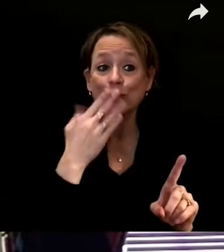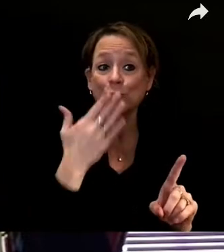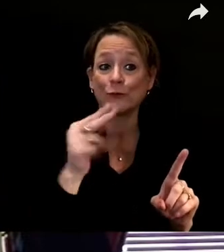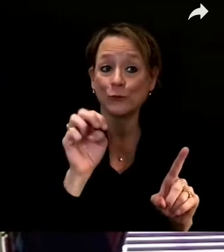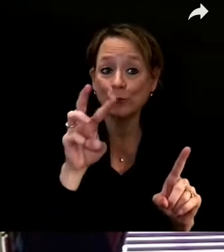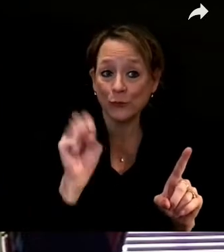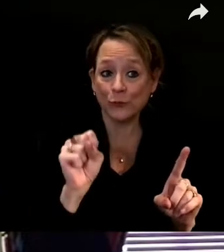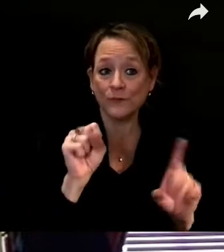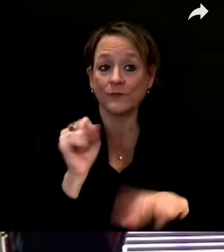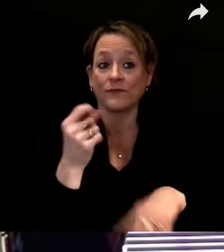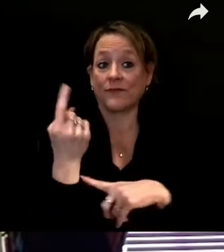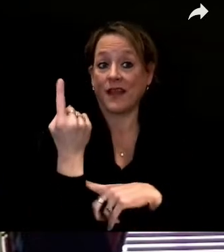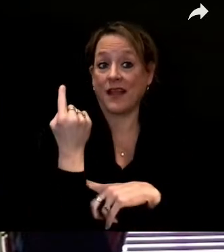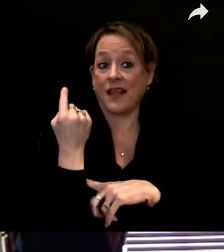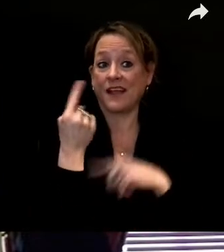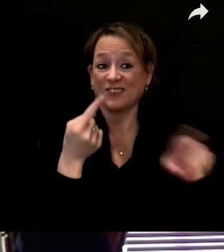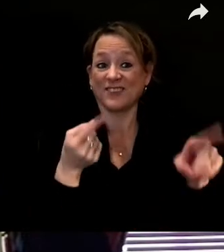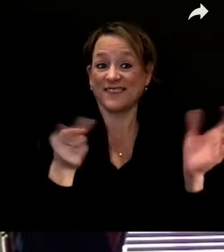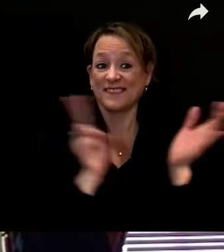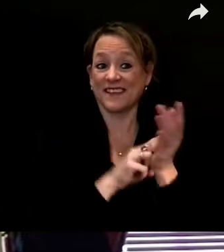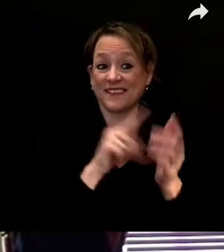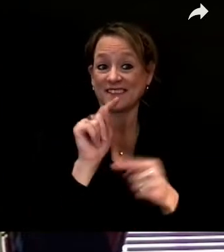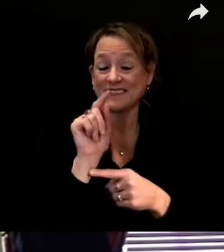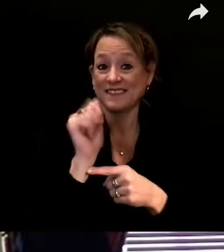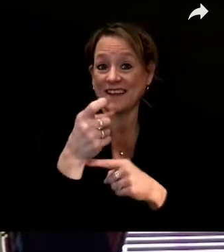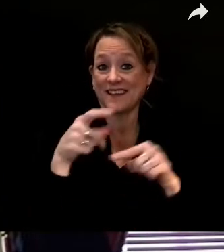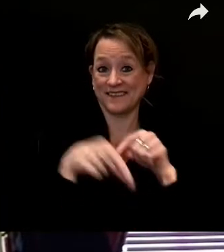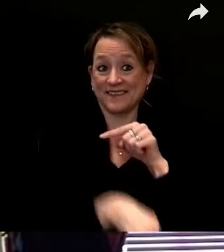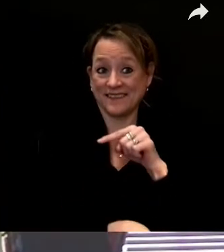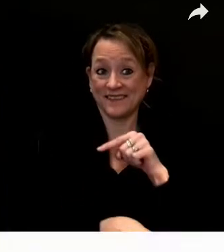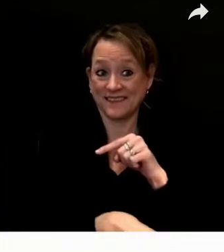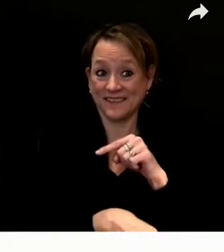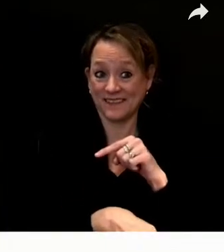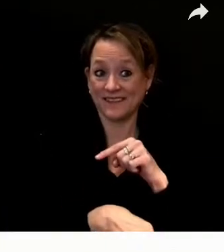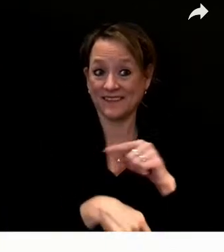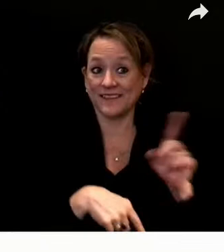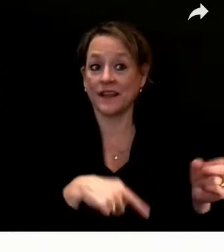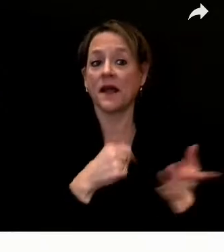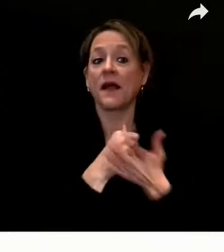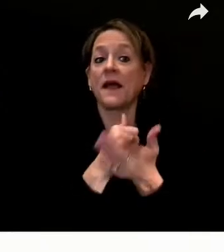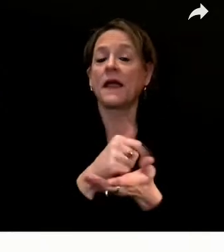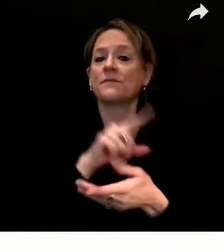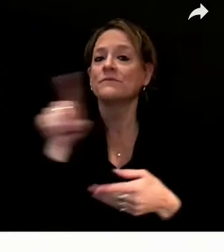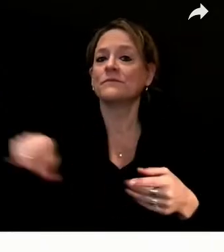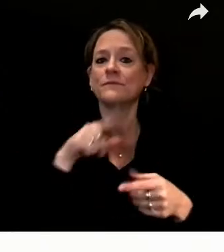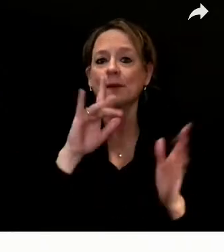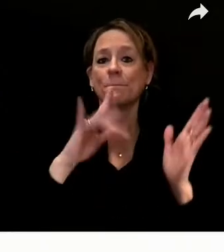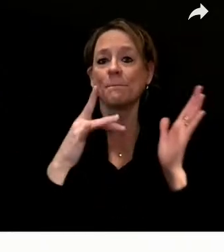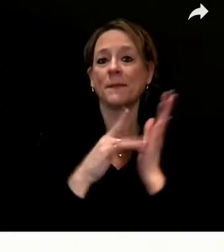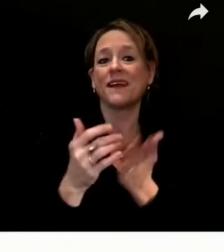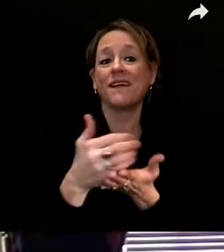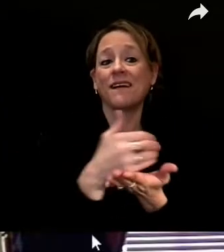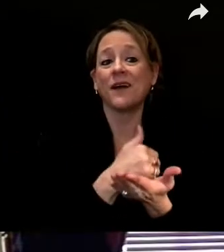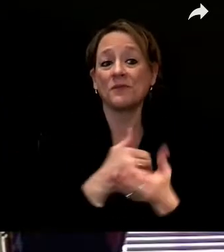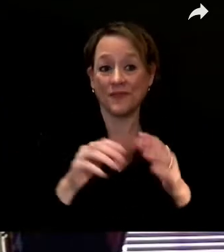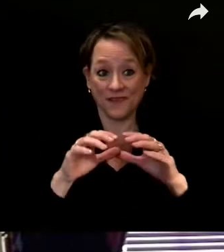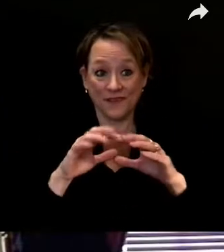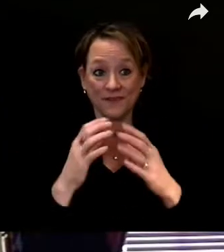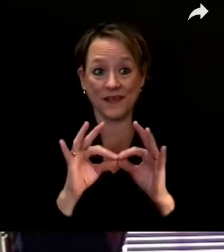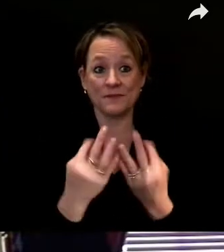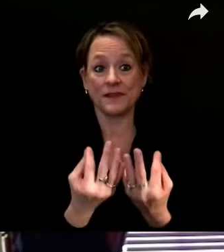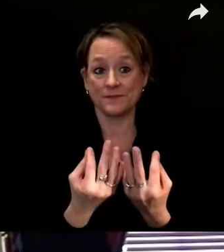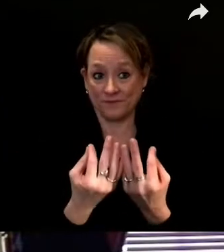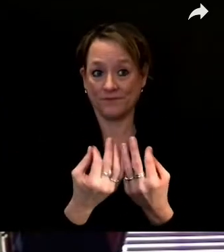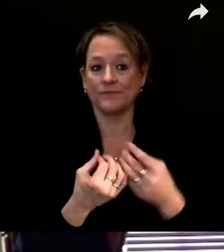tax cut to middle-class families. This means altogether since taking office, I've signed tax cuts that will provide a tax cut